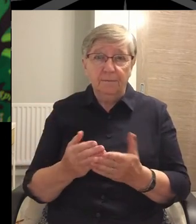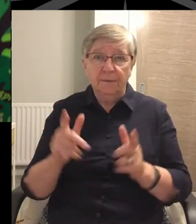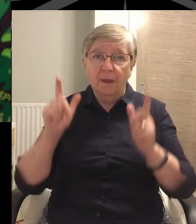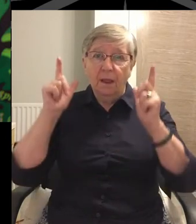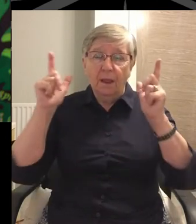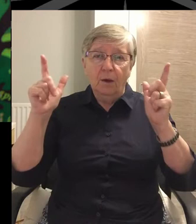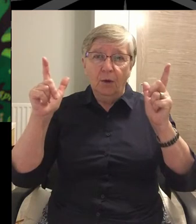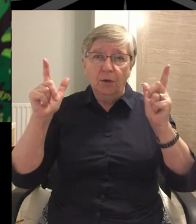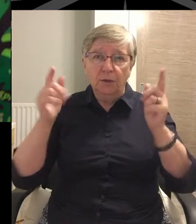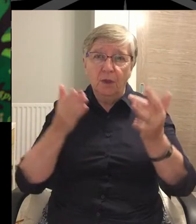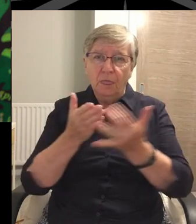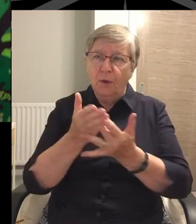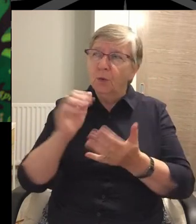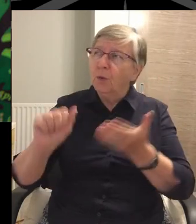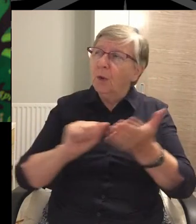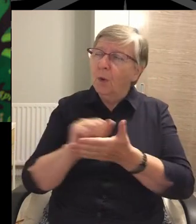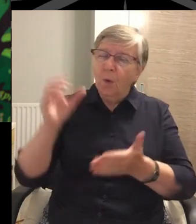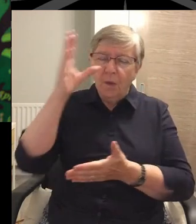Lord,